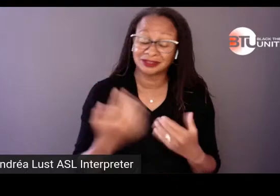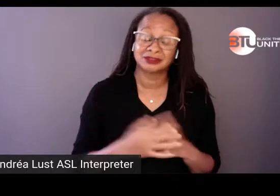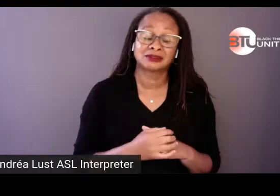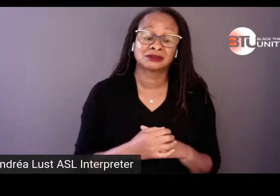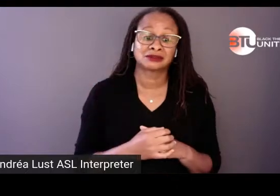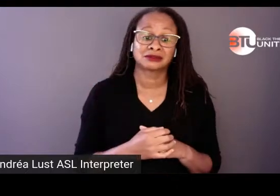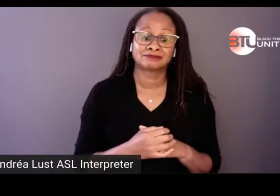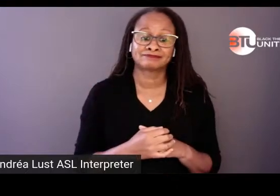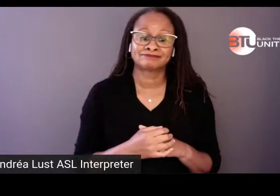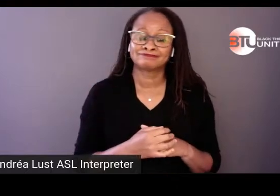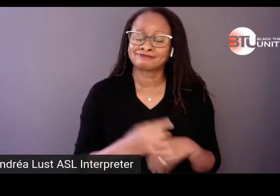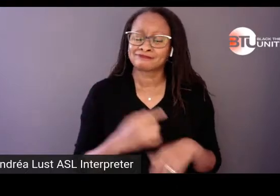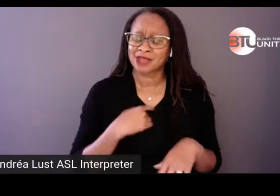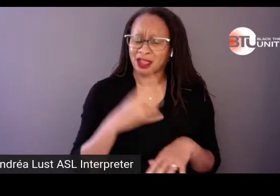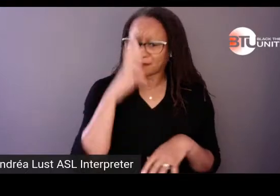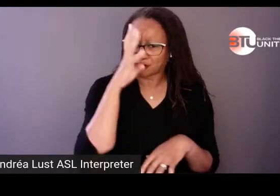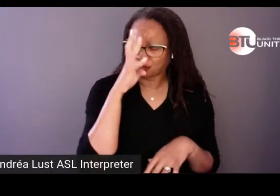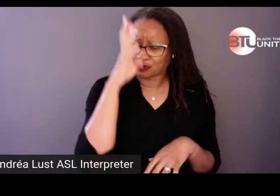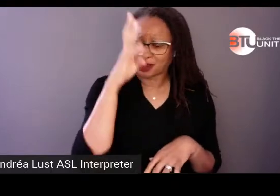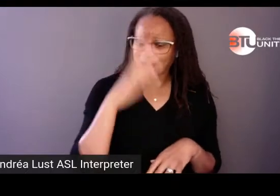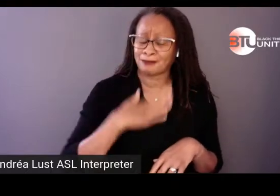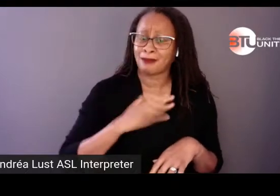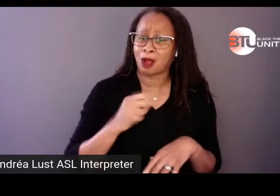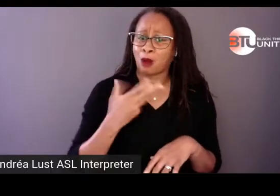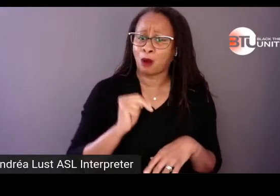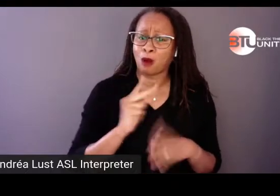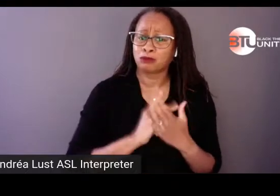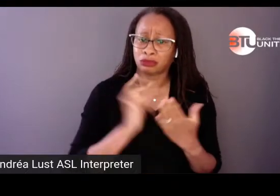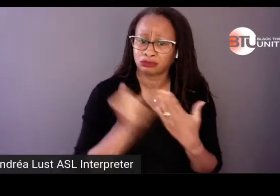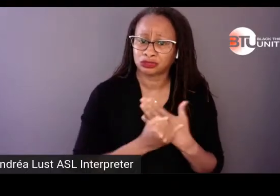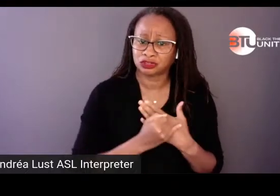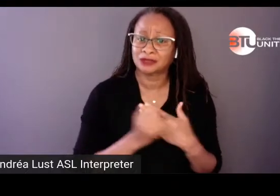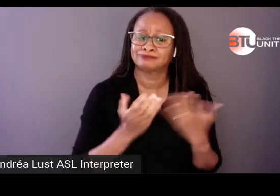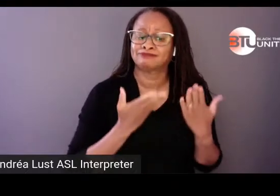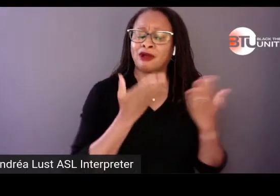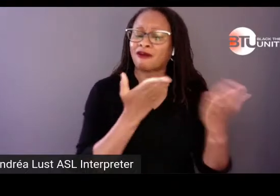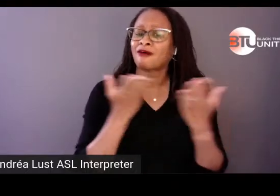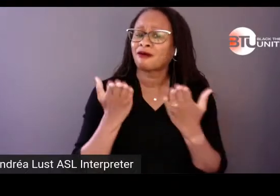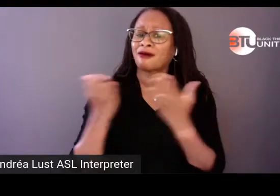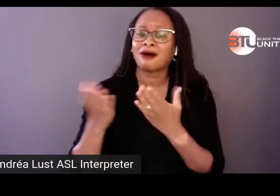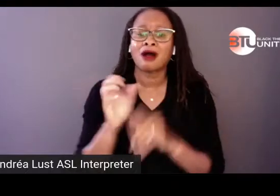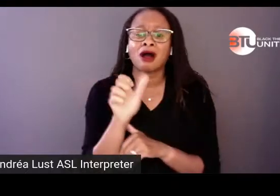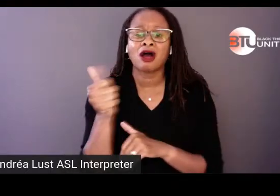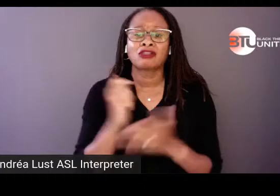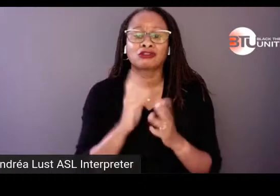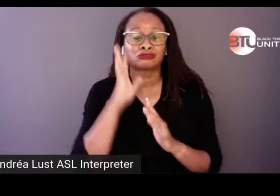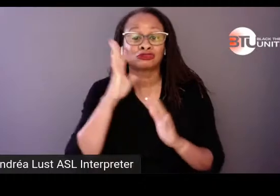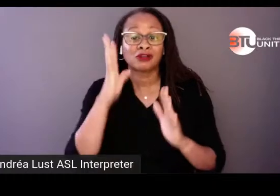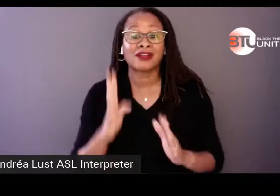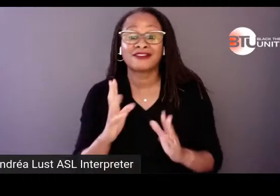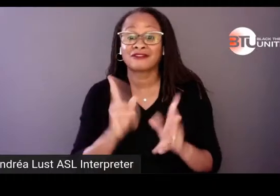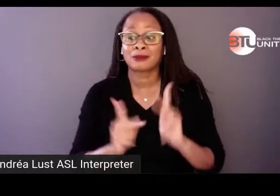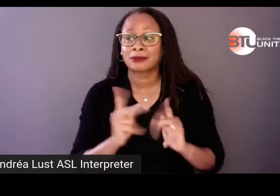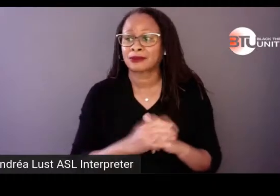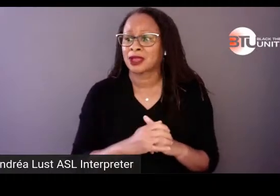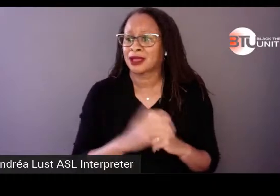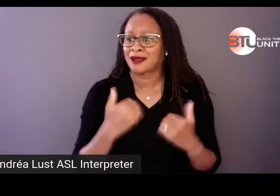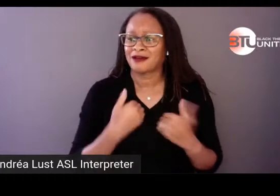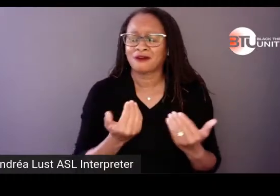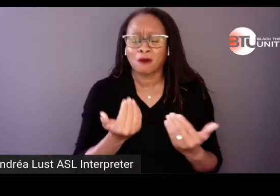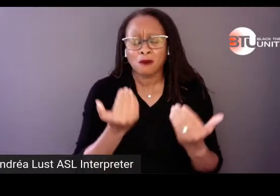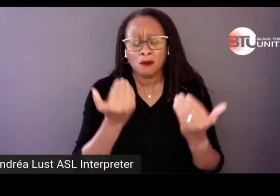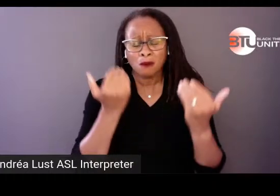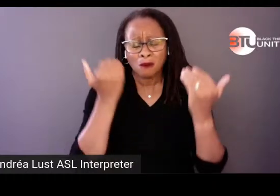I have created my own creative projects, as well as advised other creative people, there's an overwhelming amount